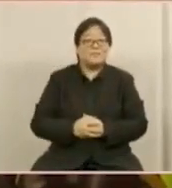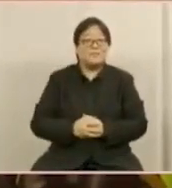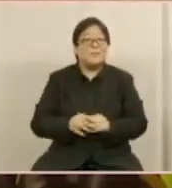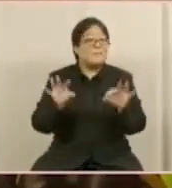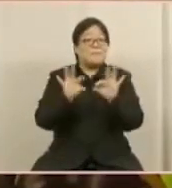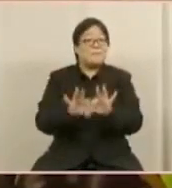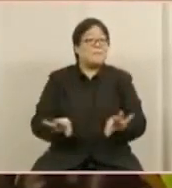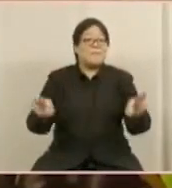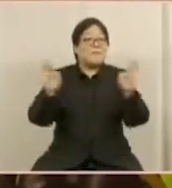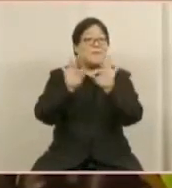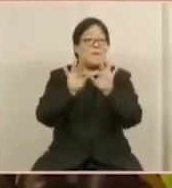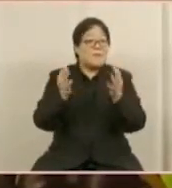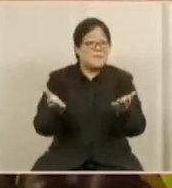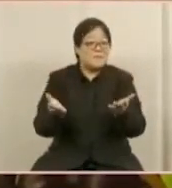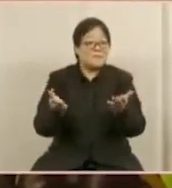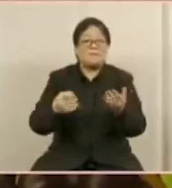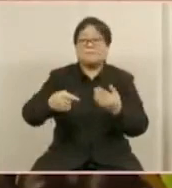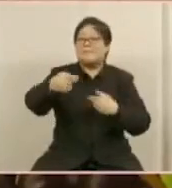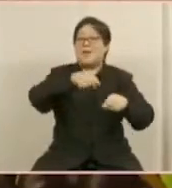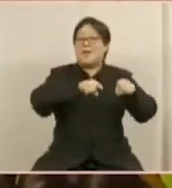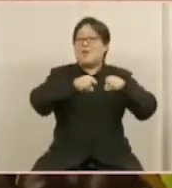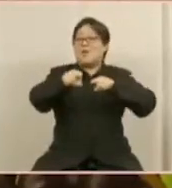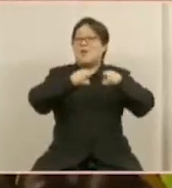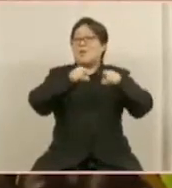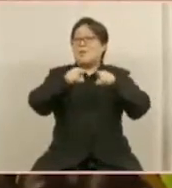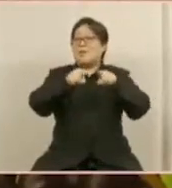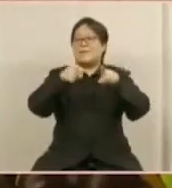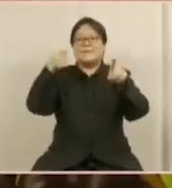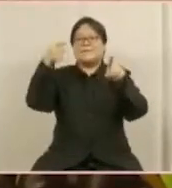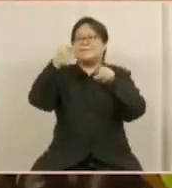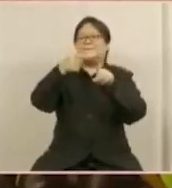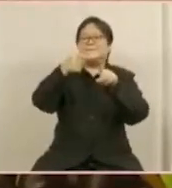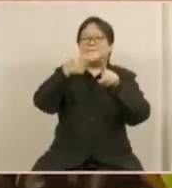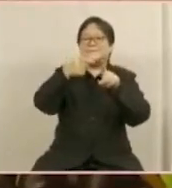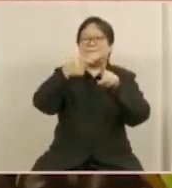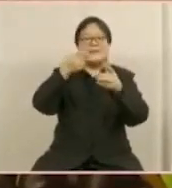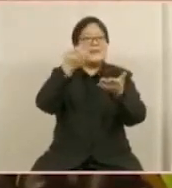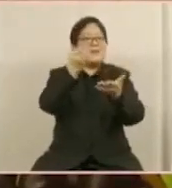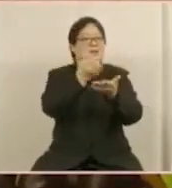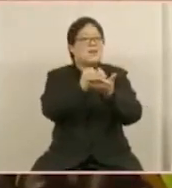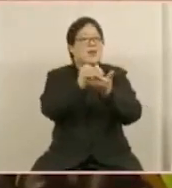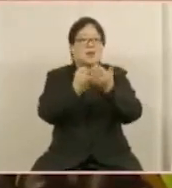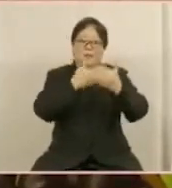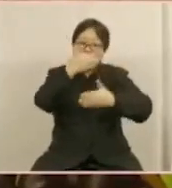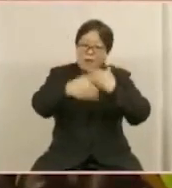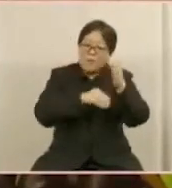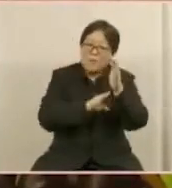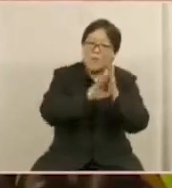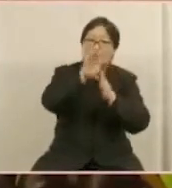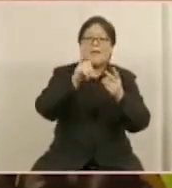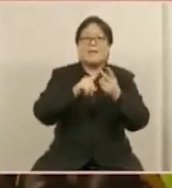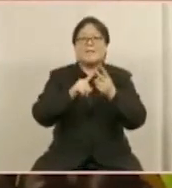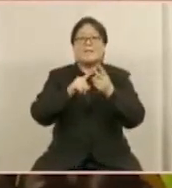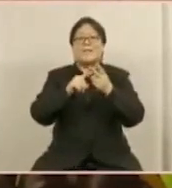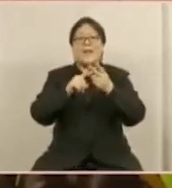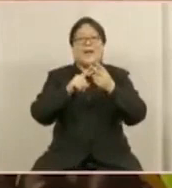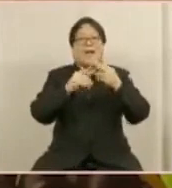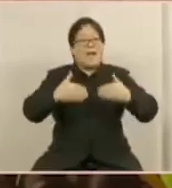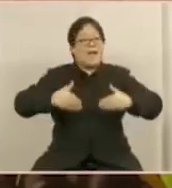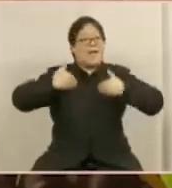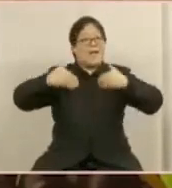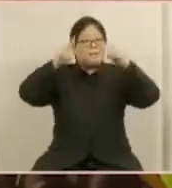so long they compete for peace, for economic progress, and for common